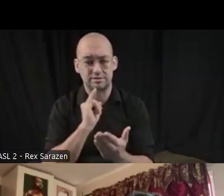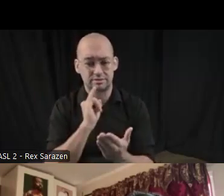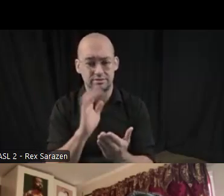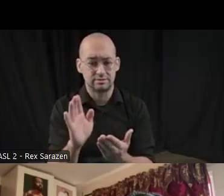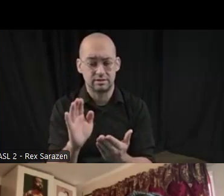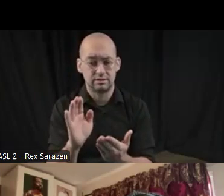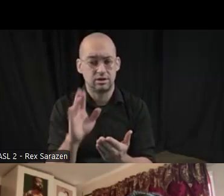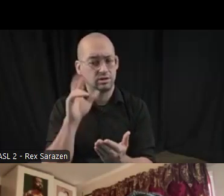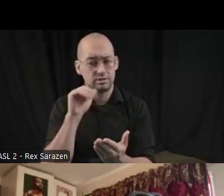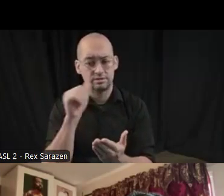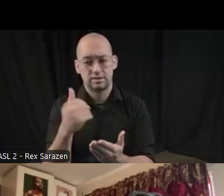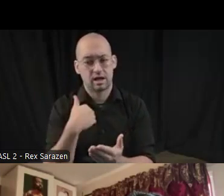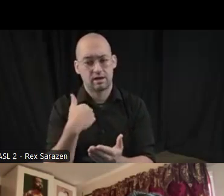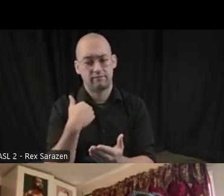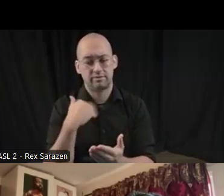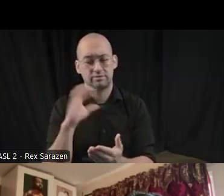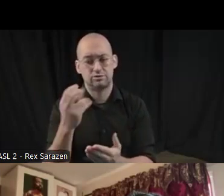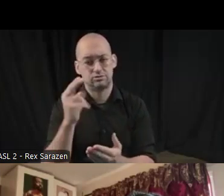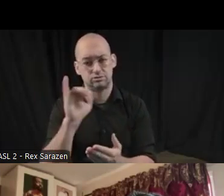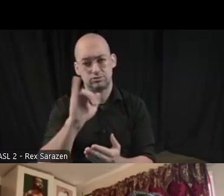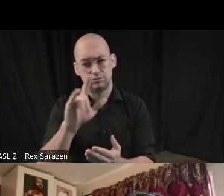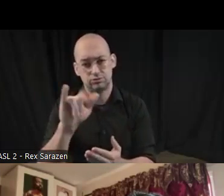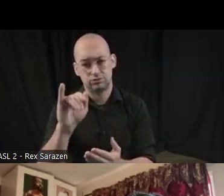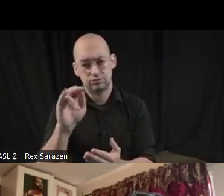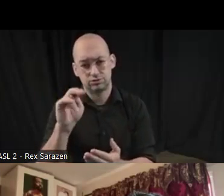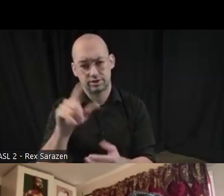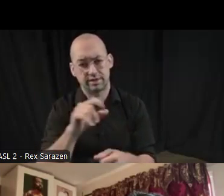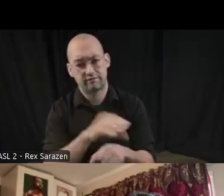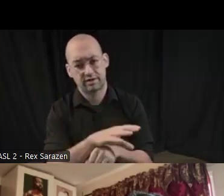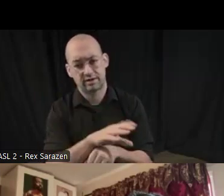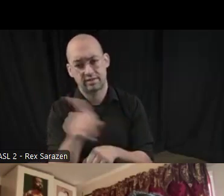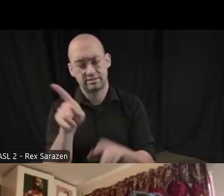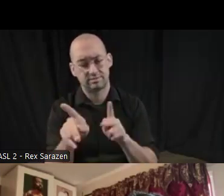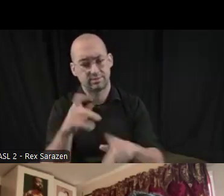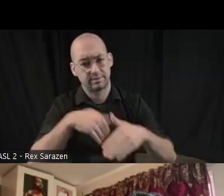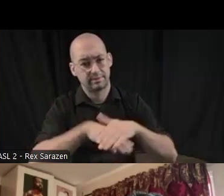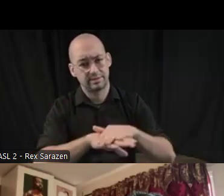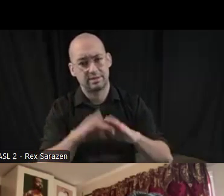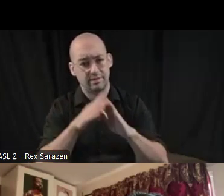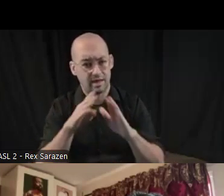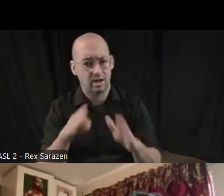don't have as much of a chilling effect because it's people coming to your house, but we can definitely follow up on that.